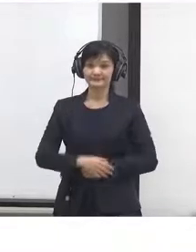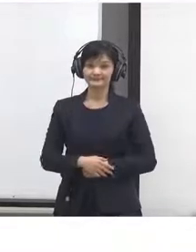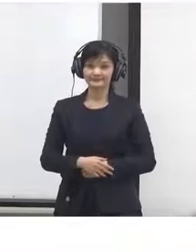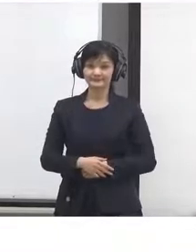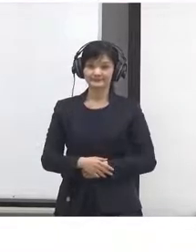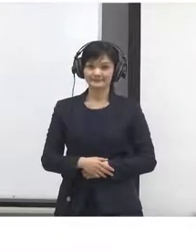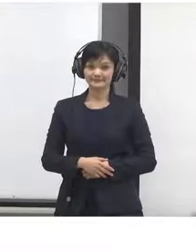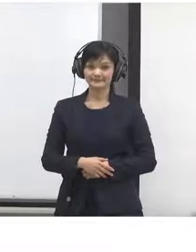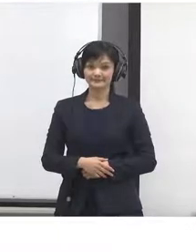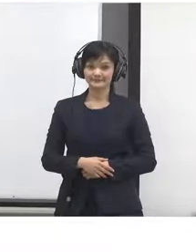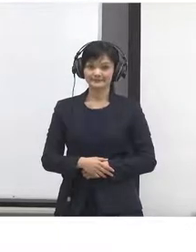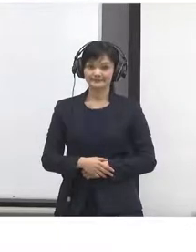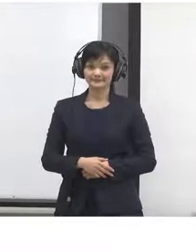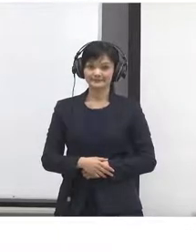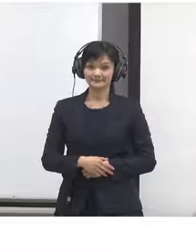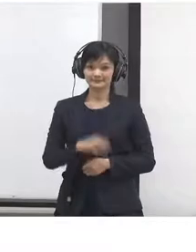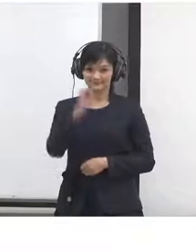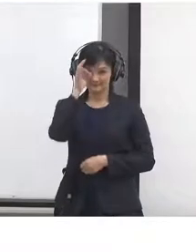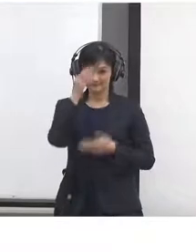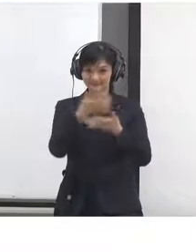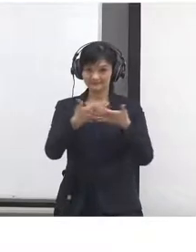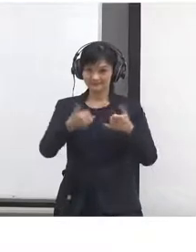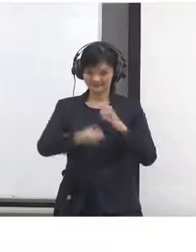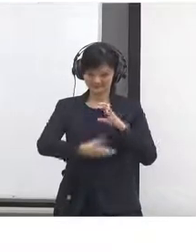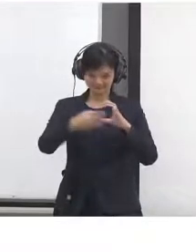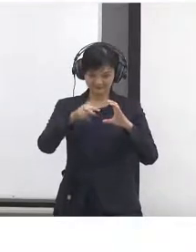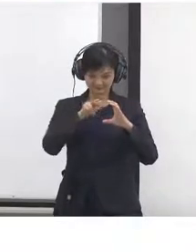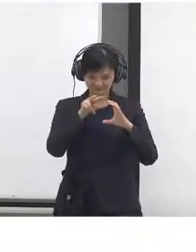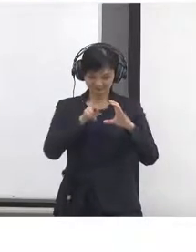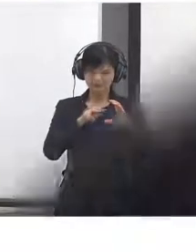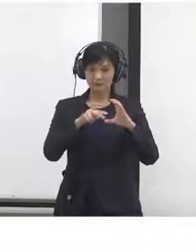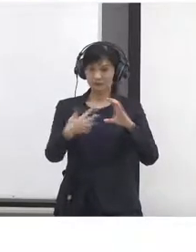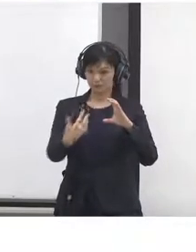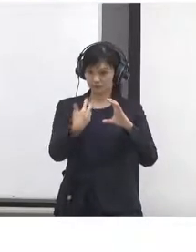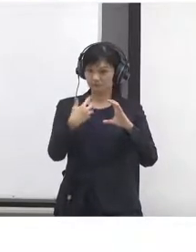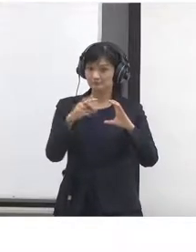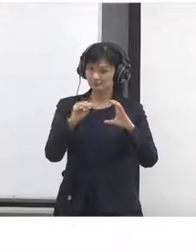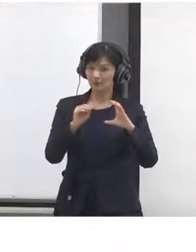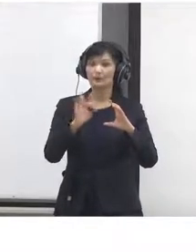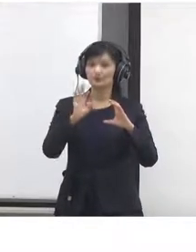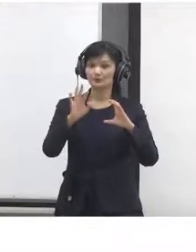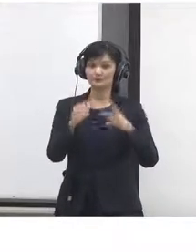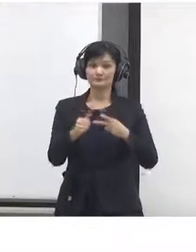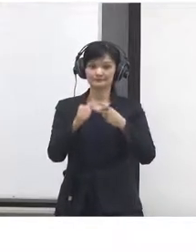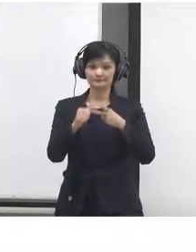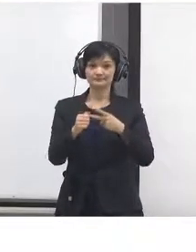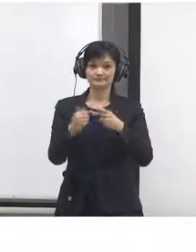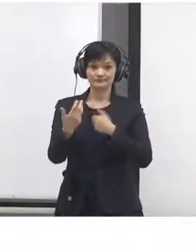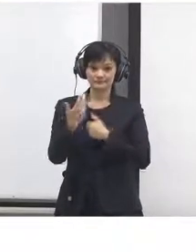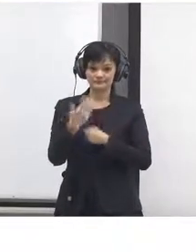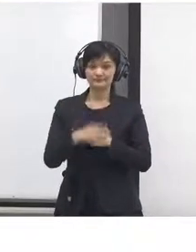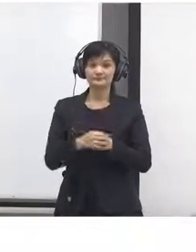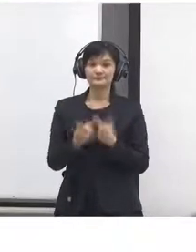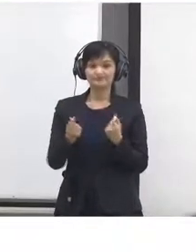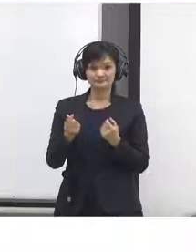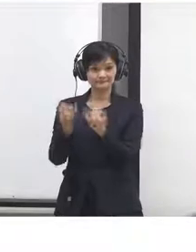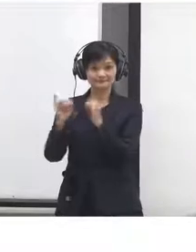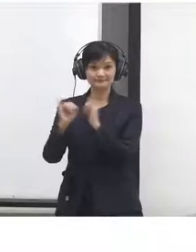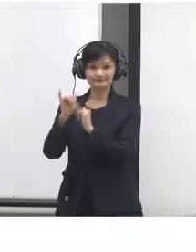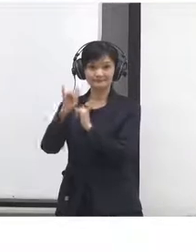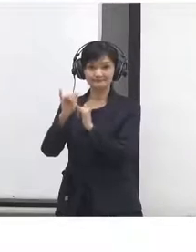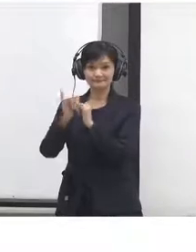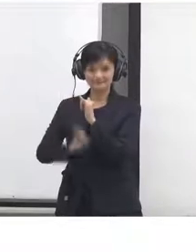online. There's another question, mostly about her story. Yeah, there's a new question, like how can